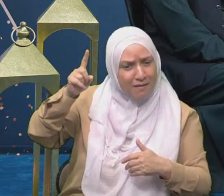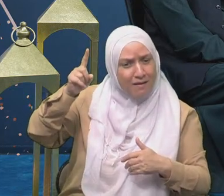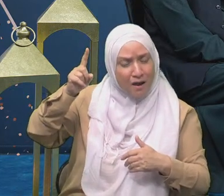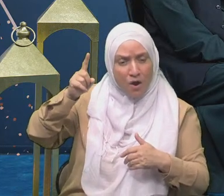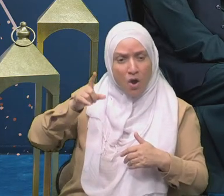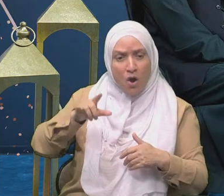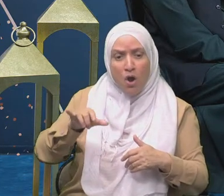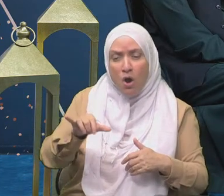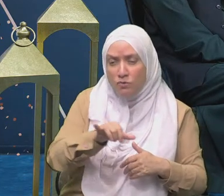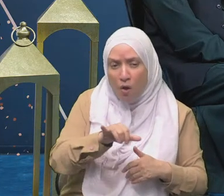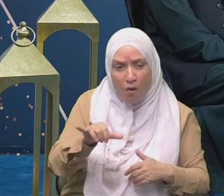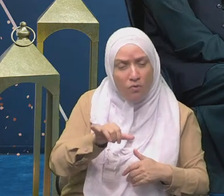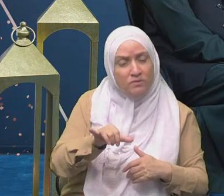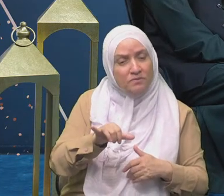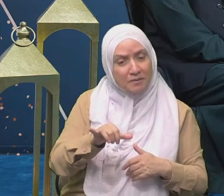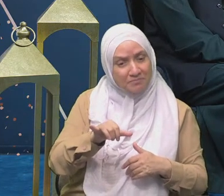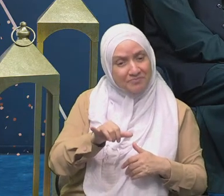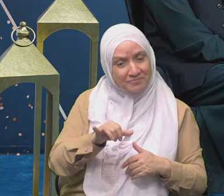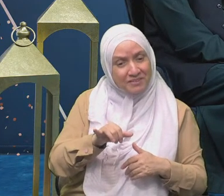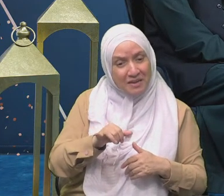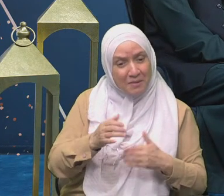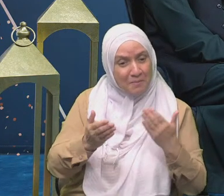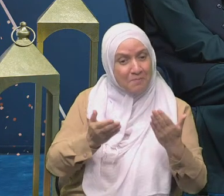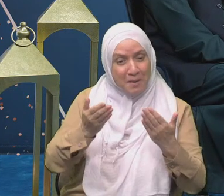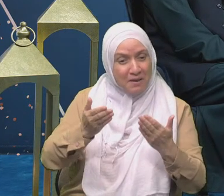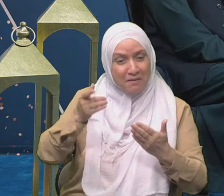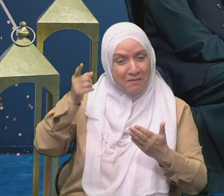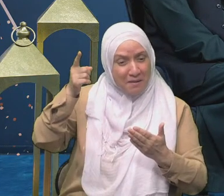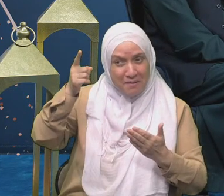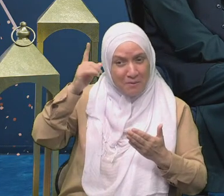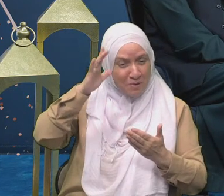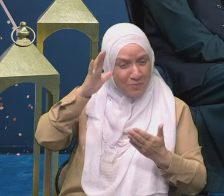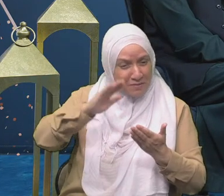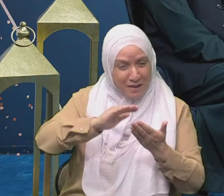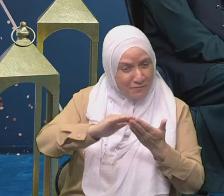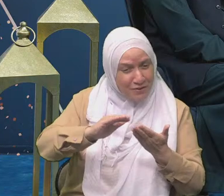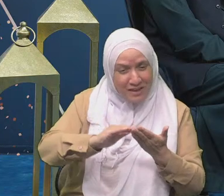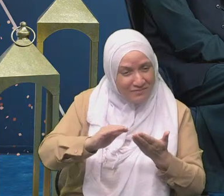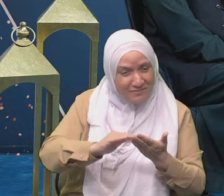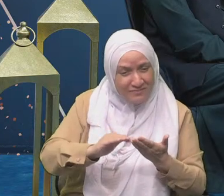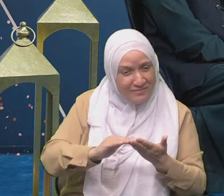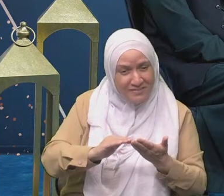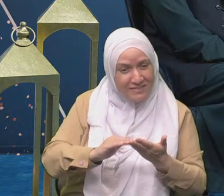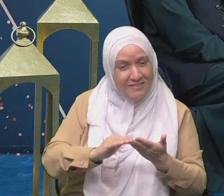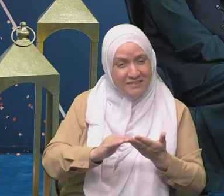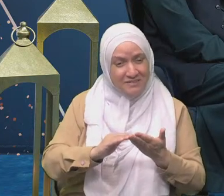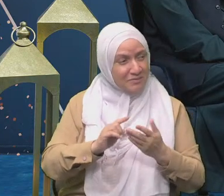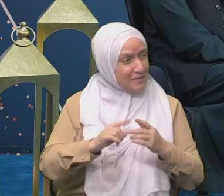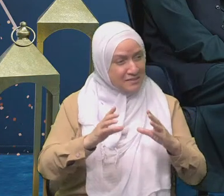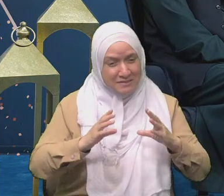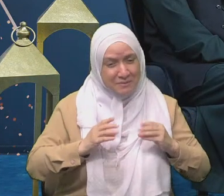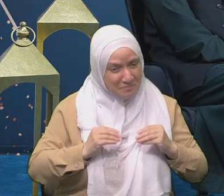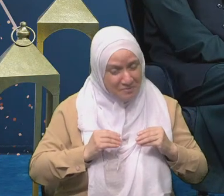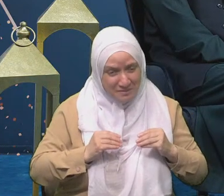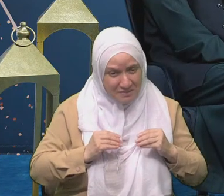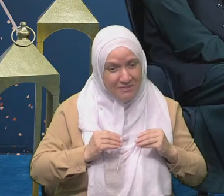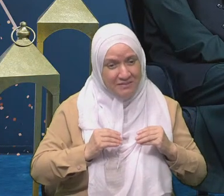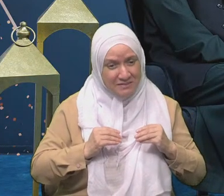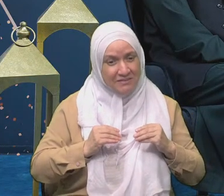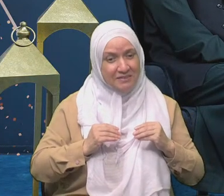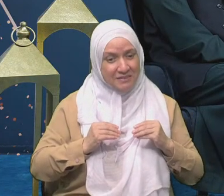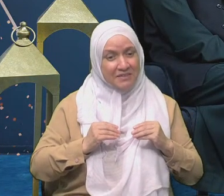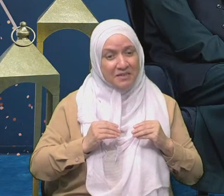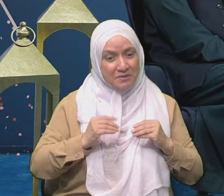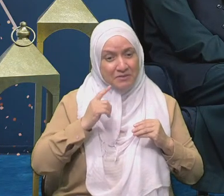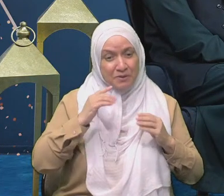you? Because it might not be good for you. So how do you strike this balance? So the hope in Allah subhanahu wa ta'ala